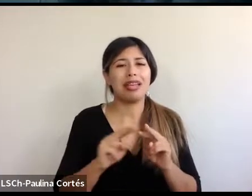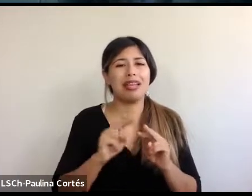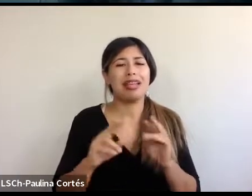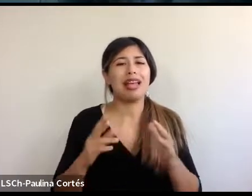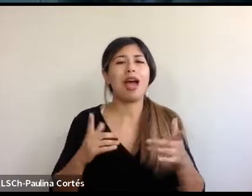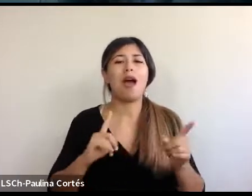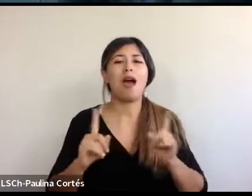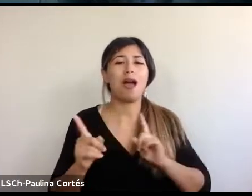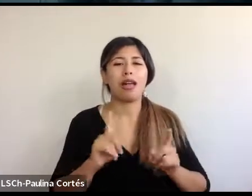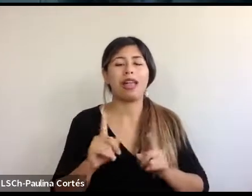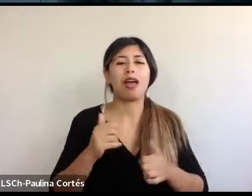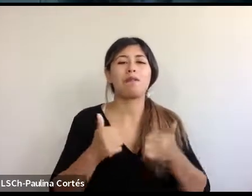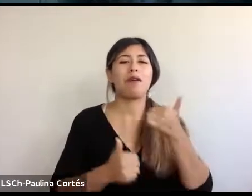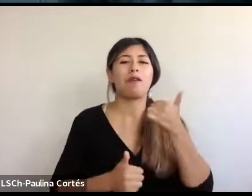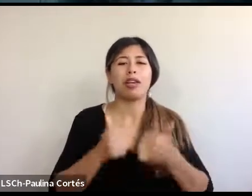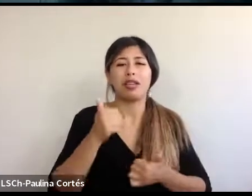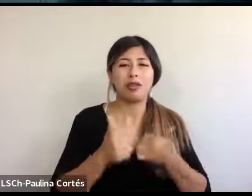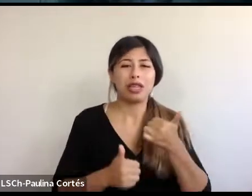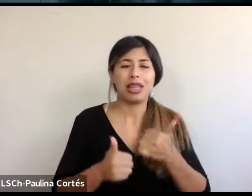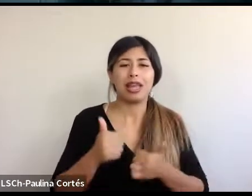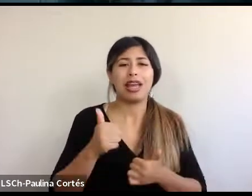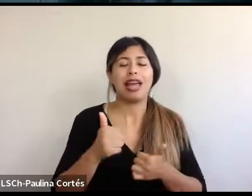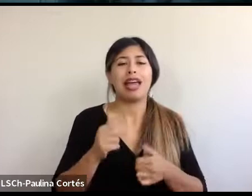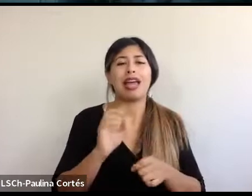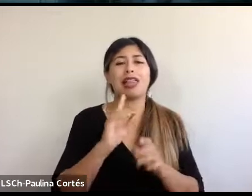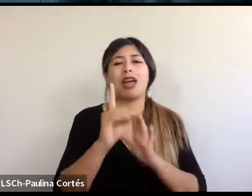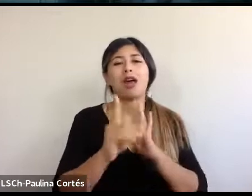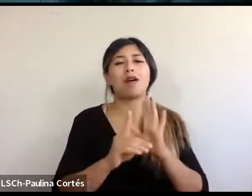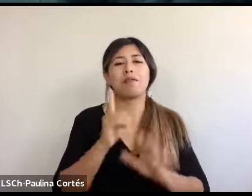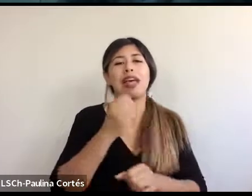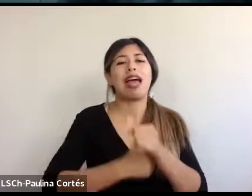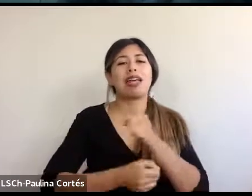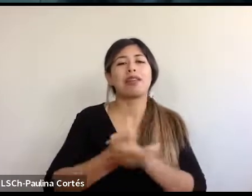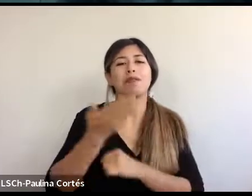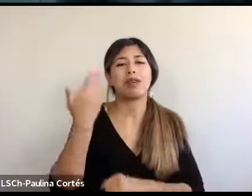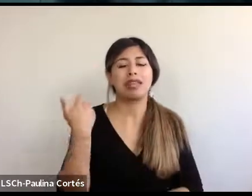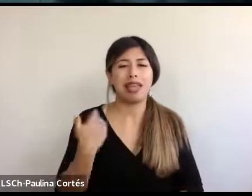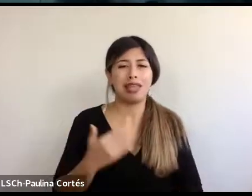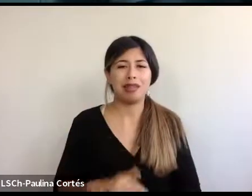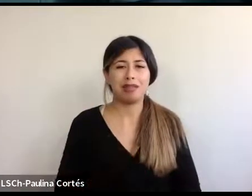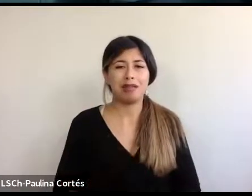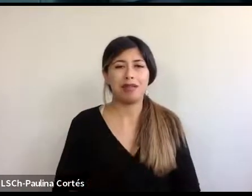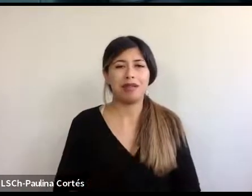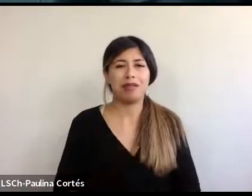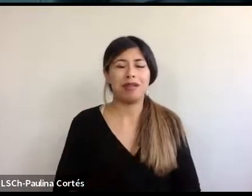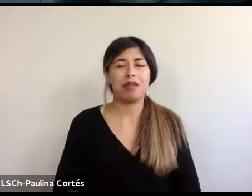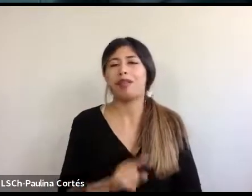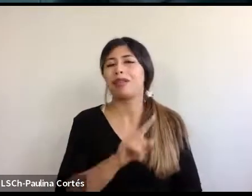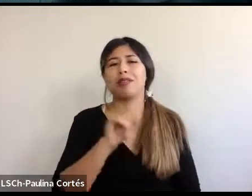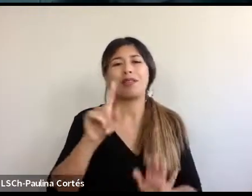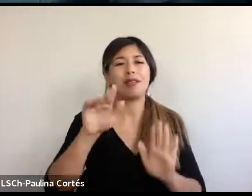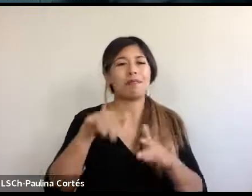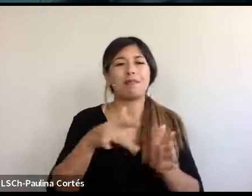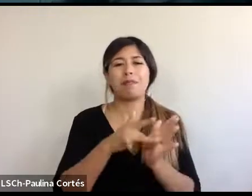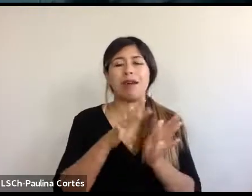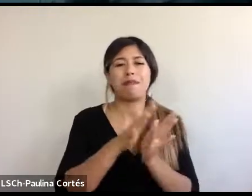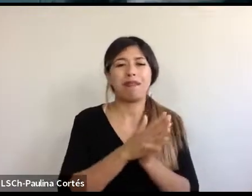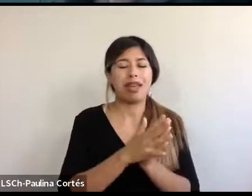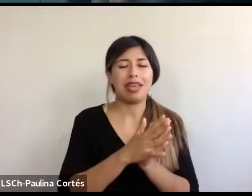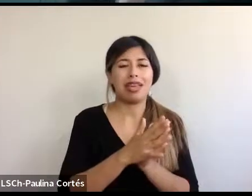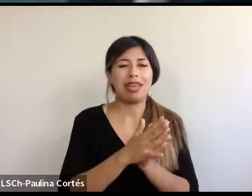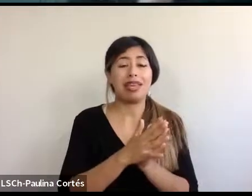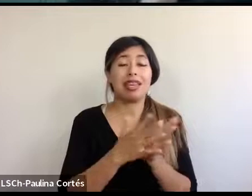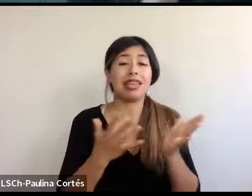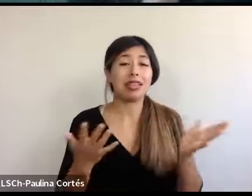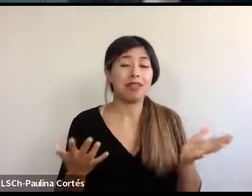films. Last year, even though we didn't happen in the same dates, they did a little matchmaking for us where